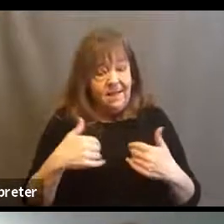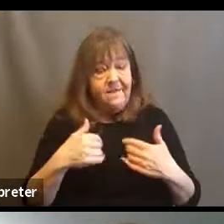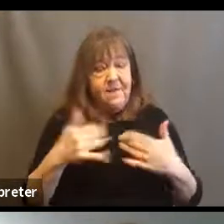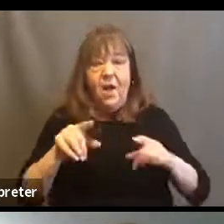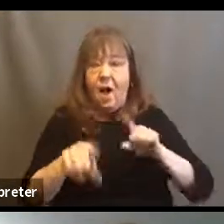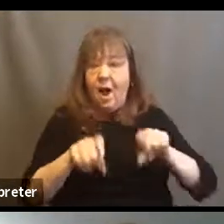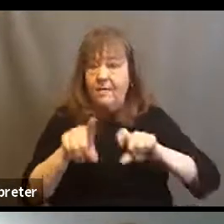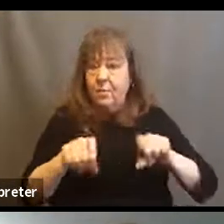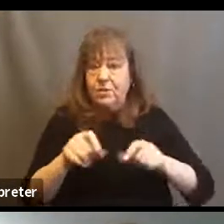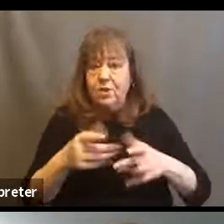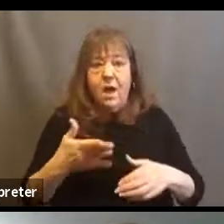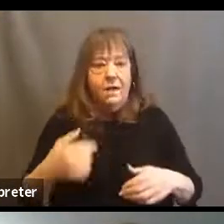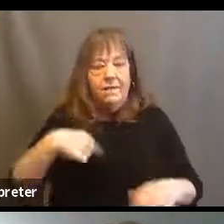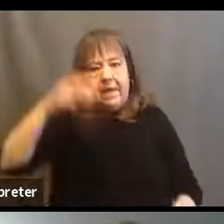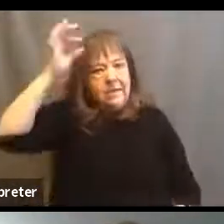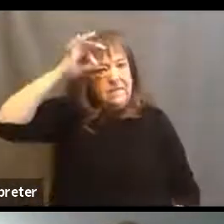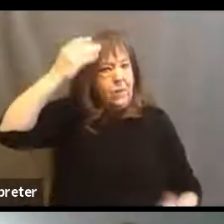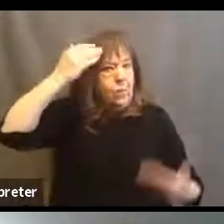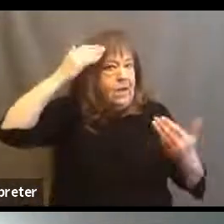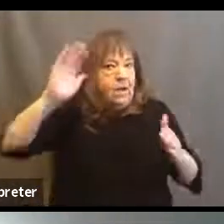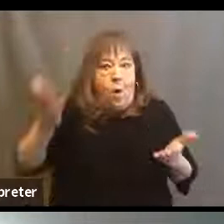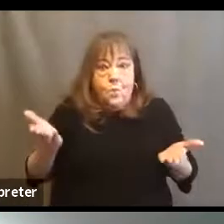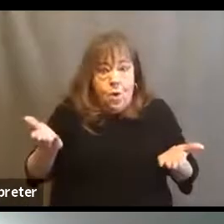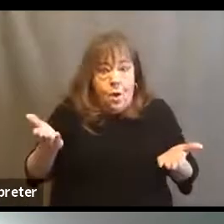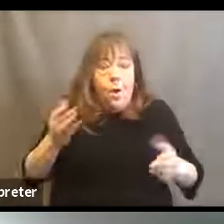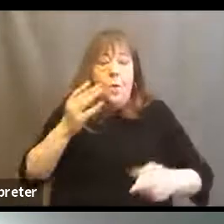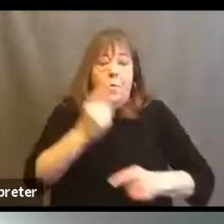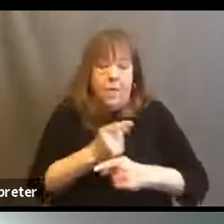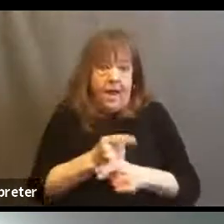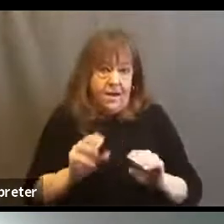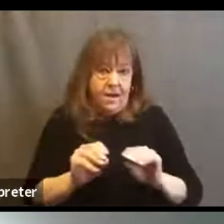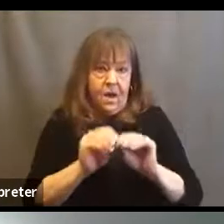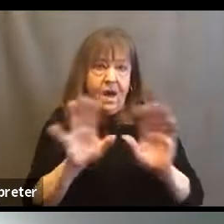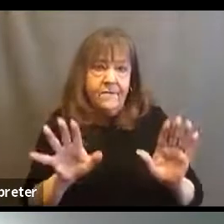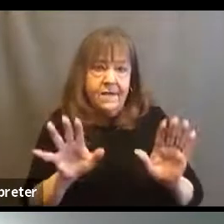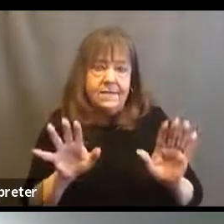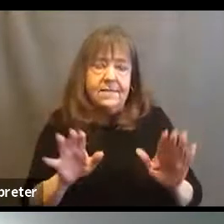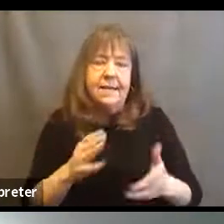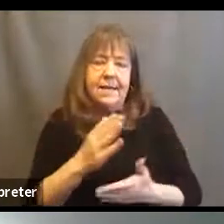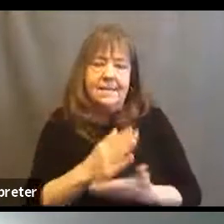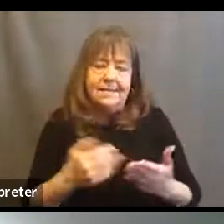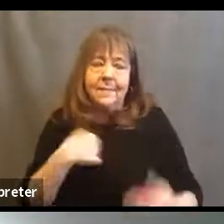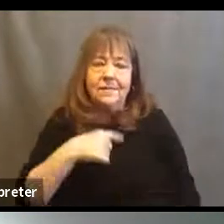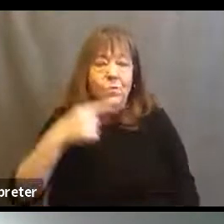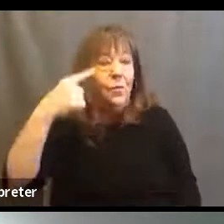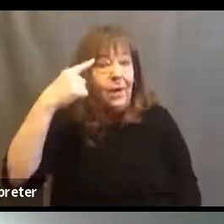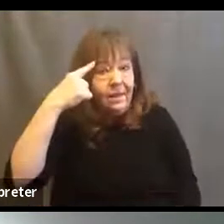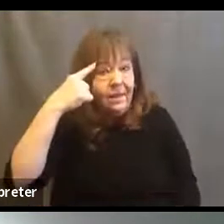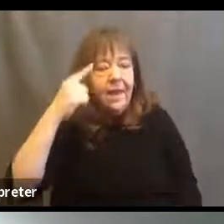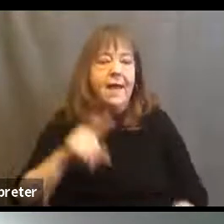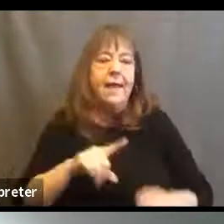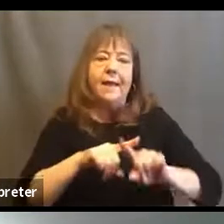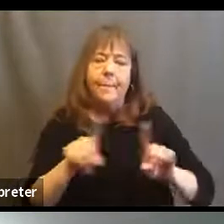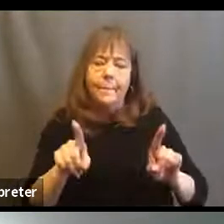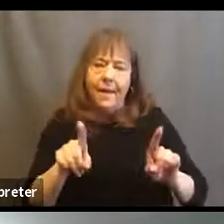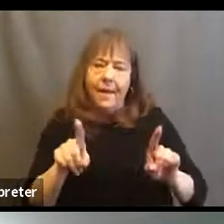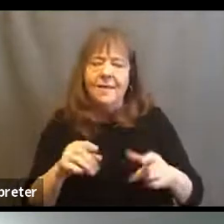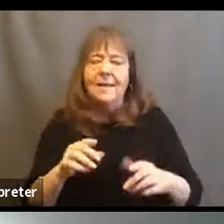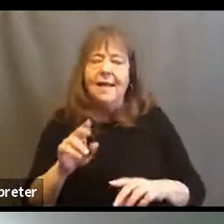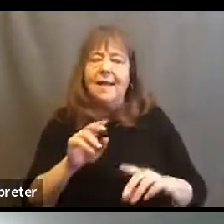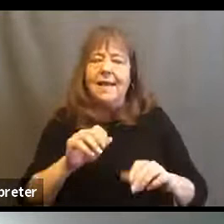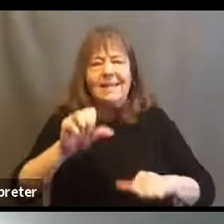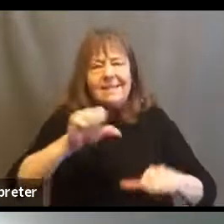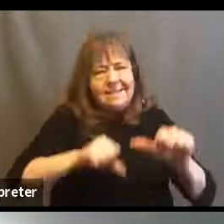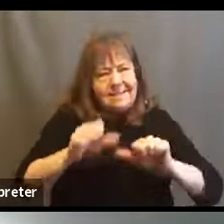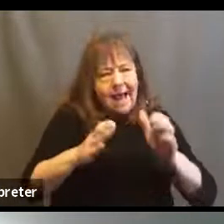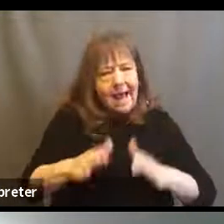area, obviously, and some of this is speculation, but it's speculation by the virologists and scientists